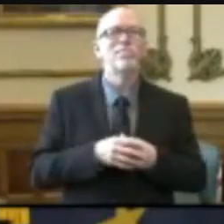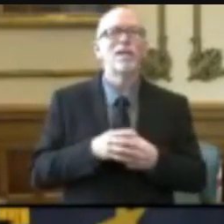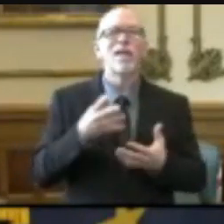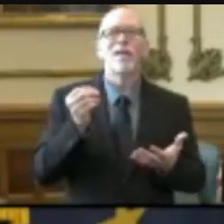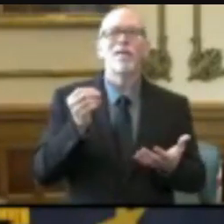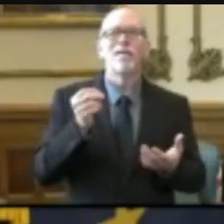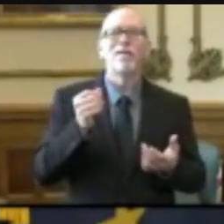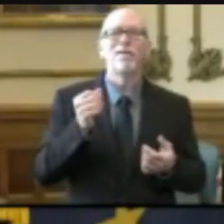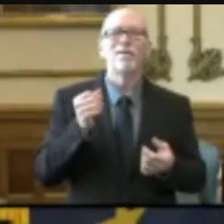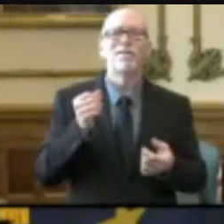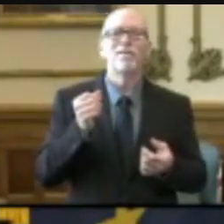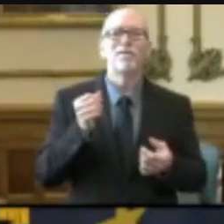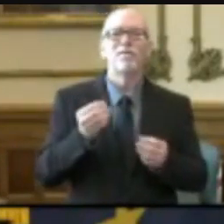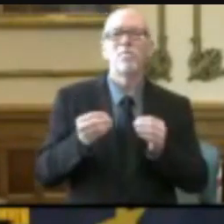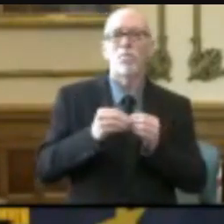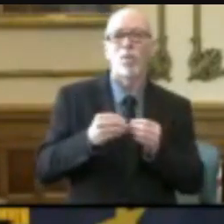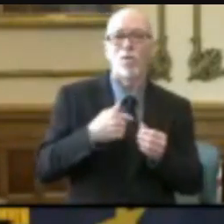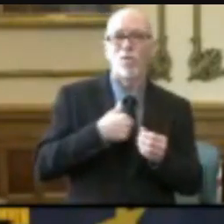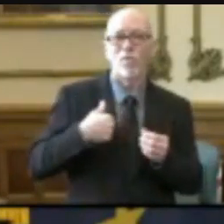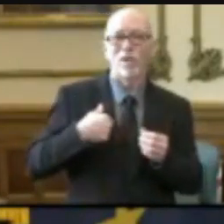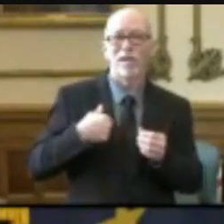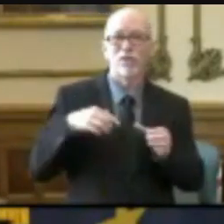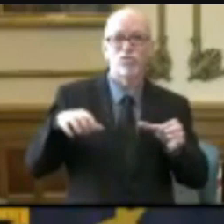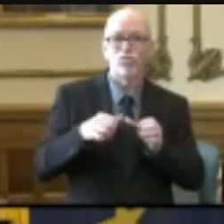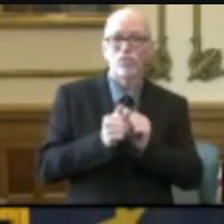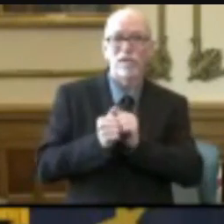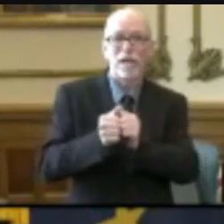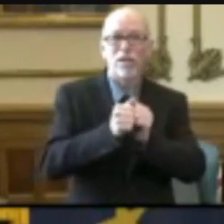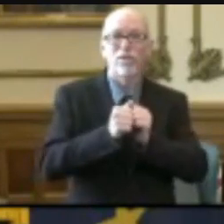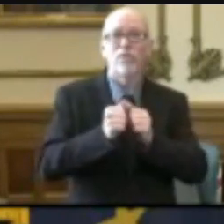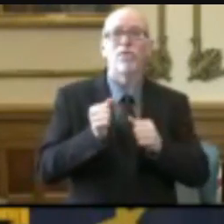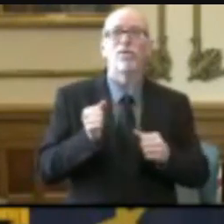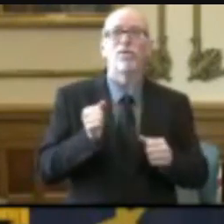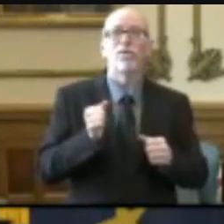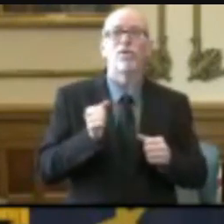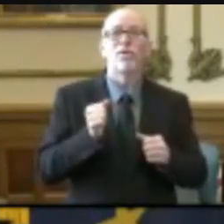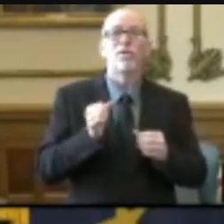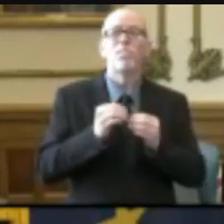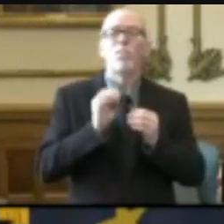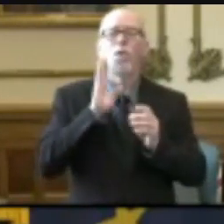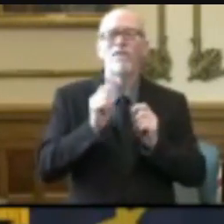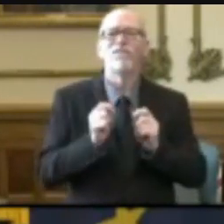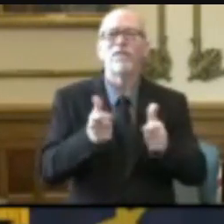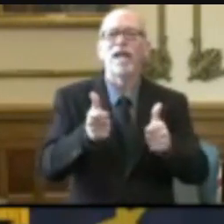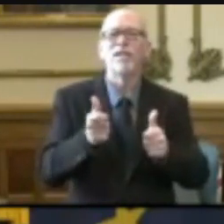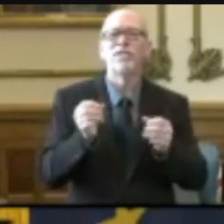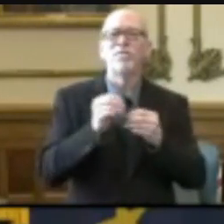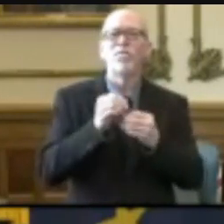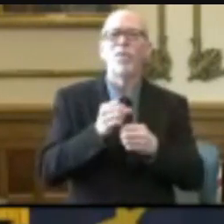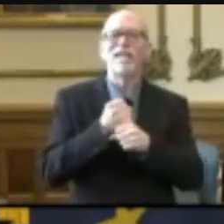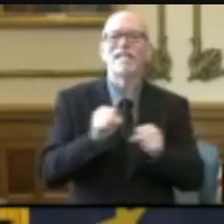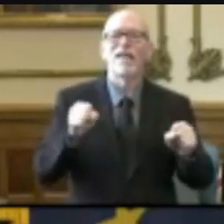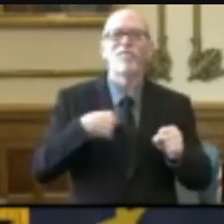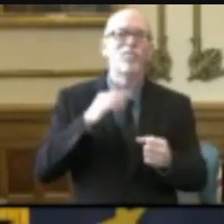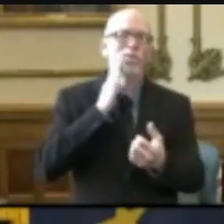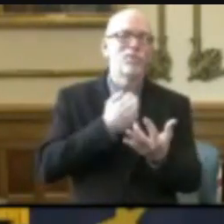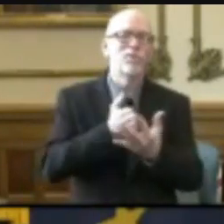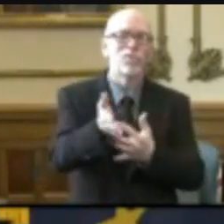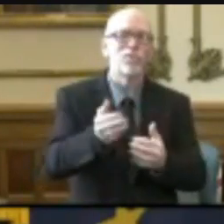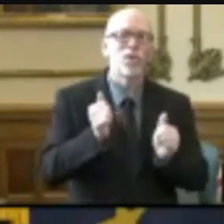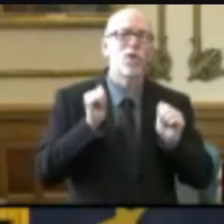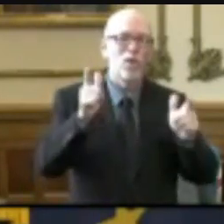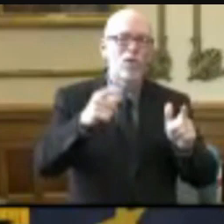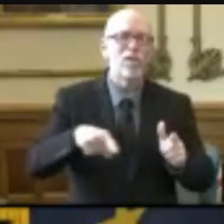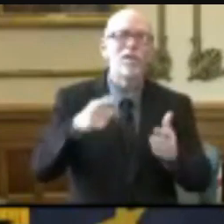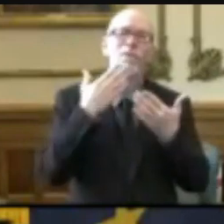And the more we do this together, again, the faster and safer we will get through this, all of us.